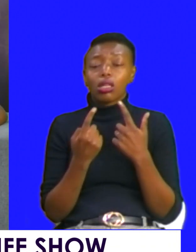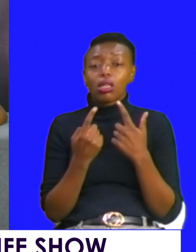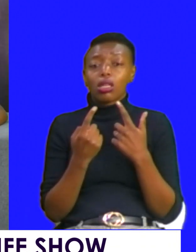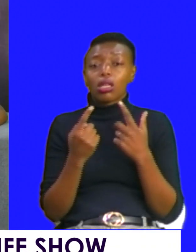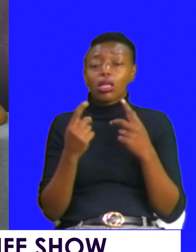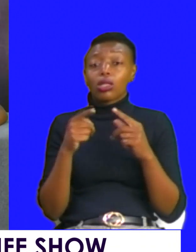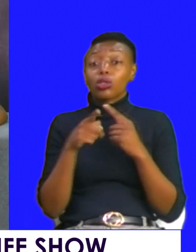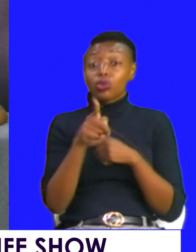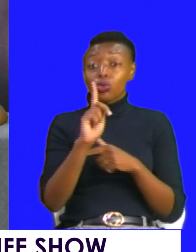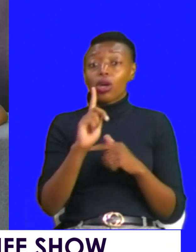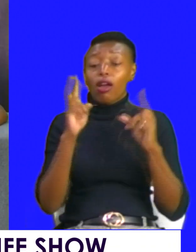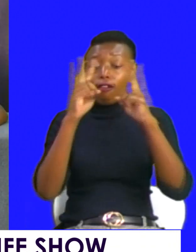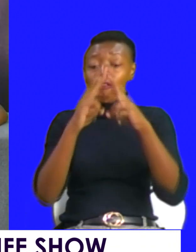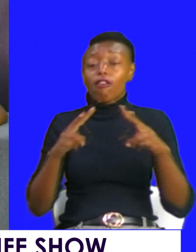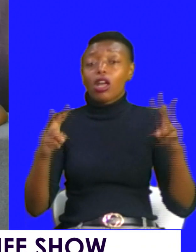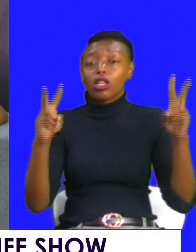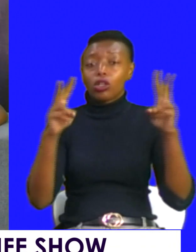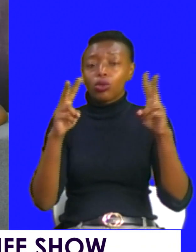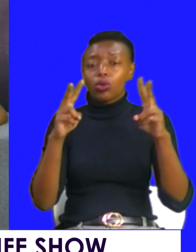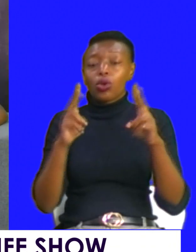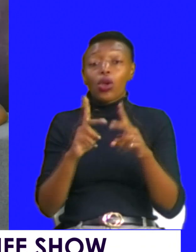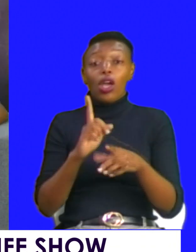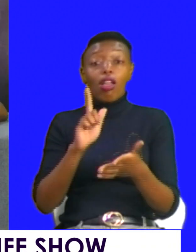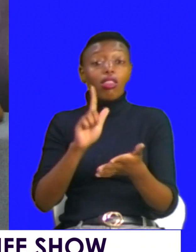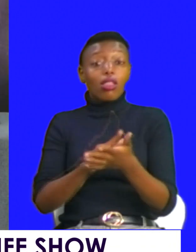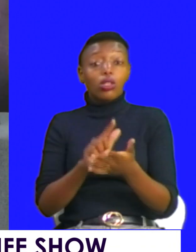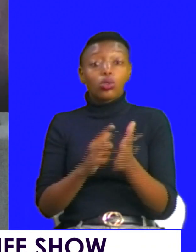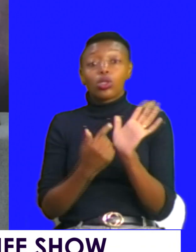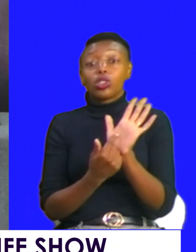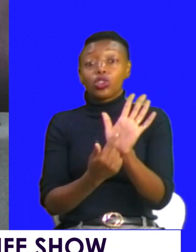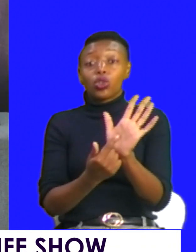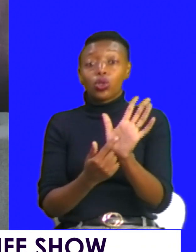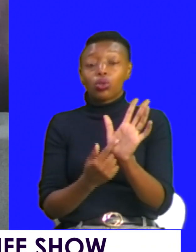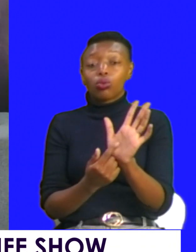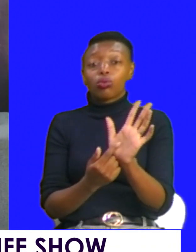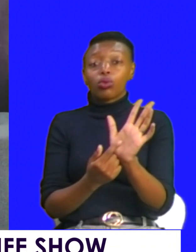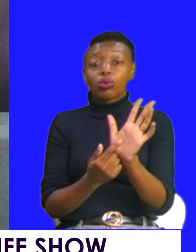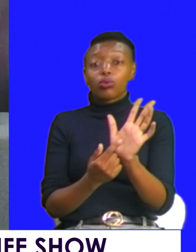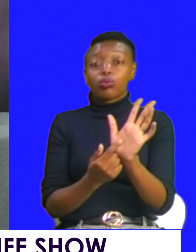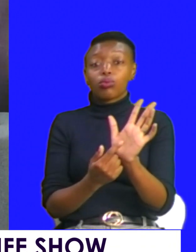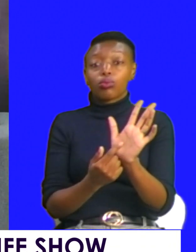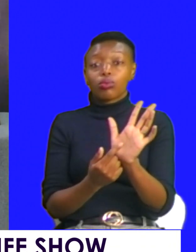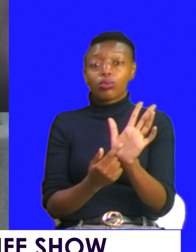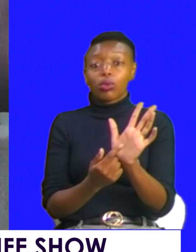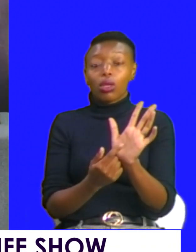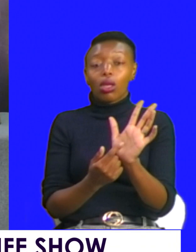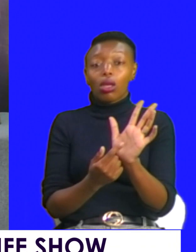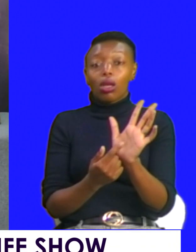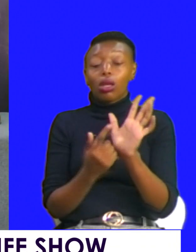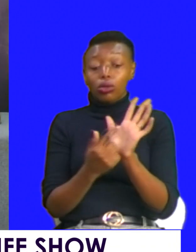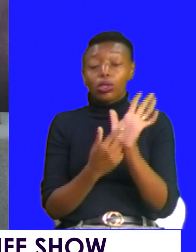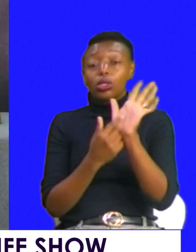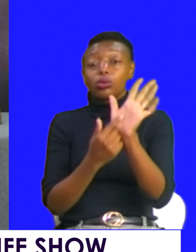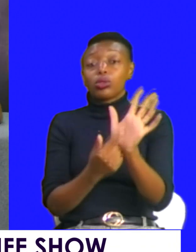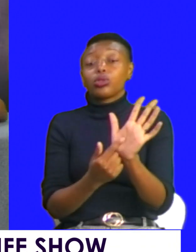have. Okay? Yeah. So that you'll and that is leading us now to the exposure bit. So you'll have exposed yourself to the right person.